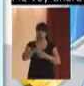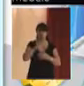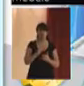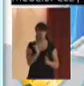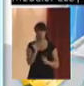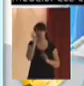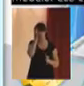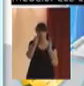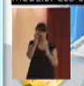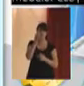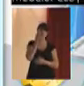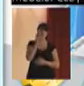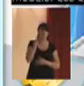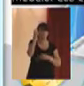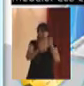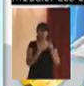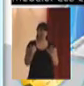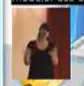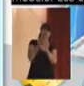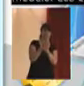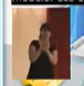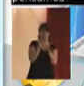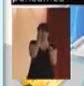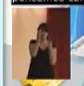the content of the data.